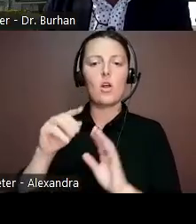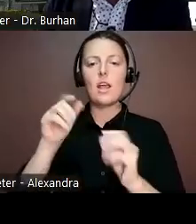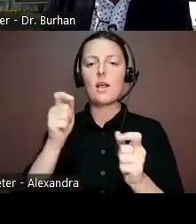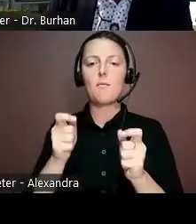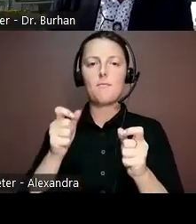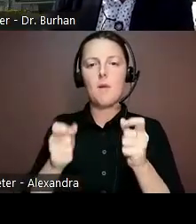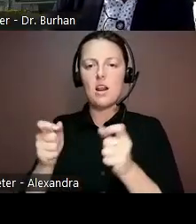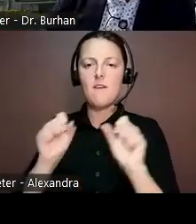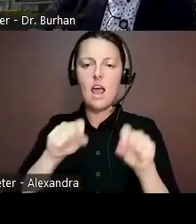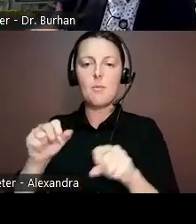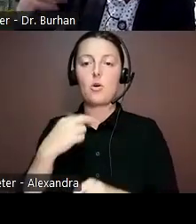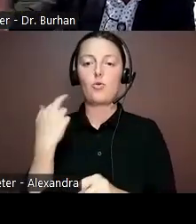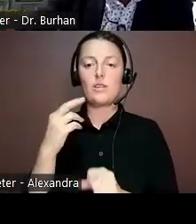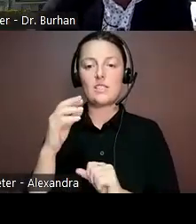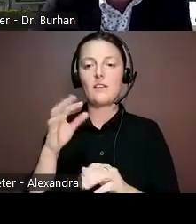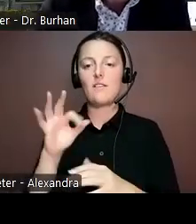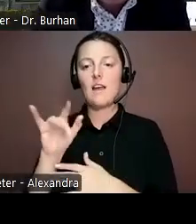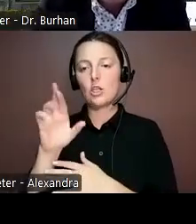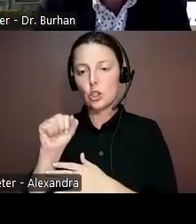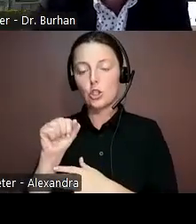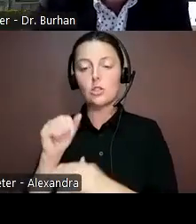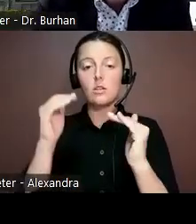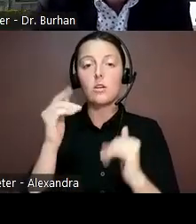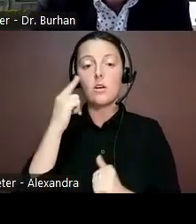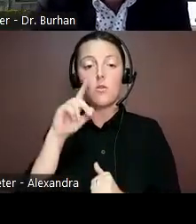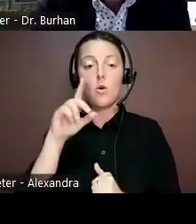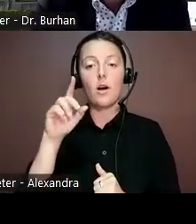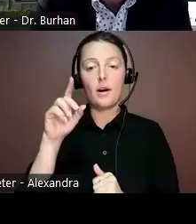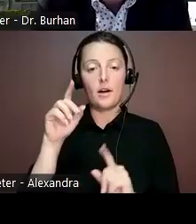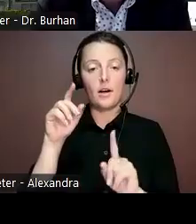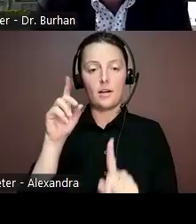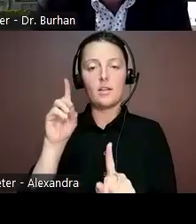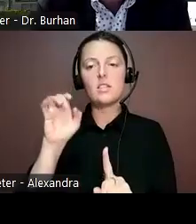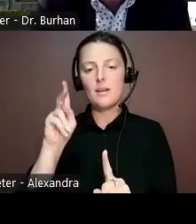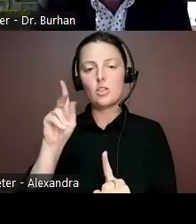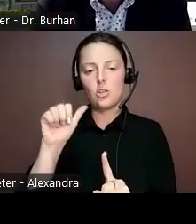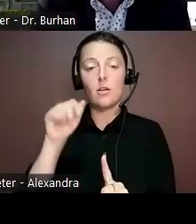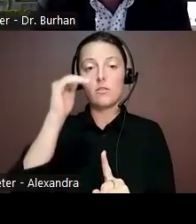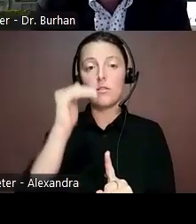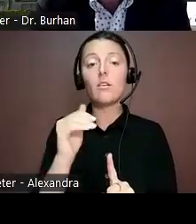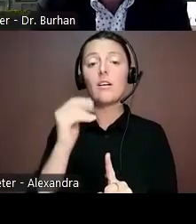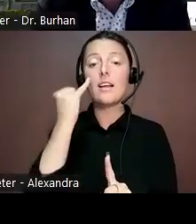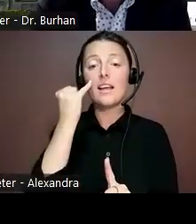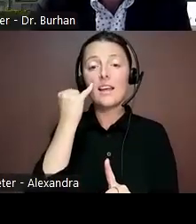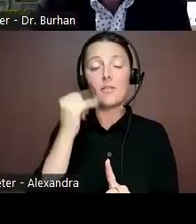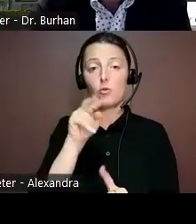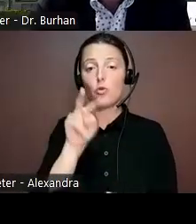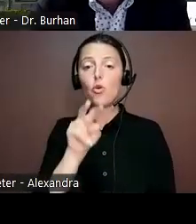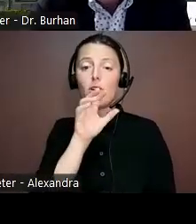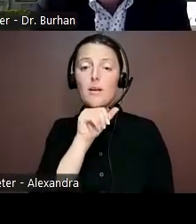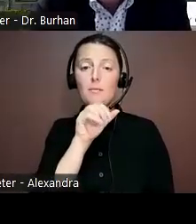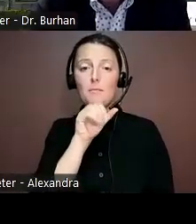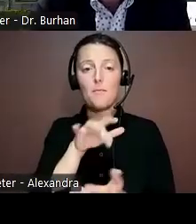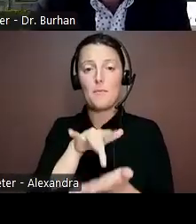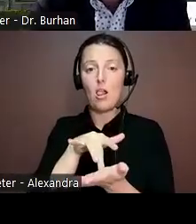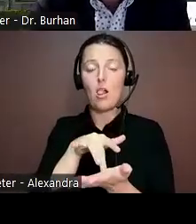field is claiming 45% potentially modifiable factors. If you look at middle age, depression is